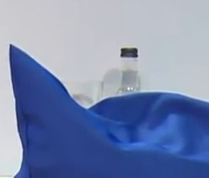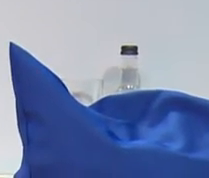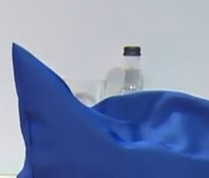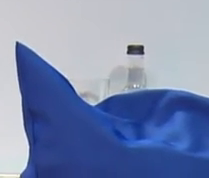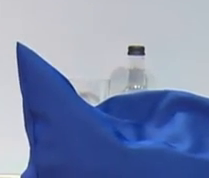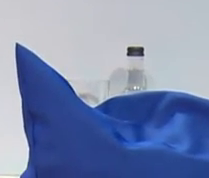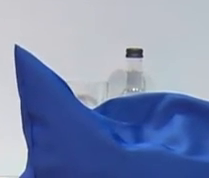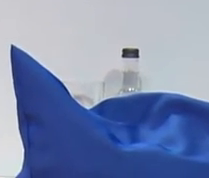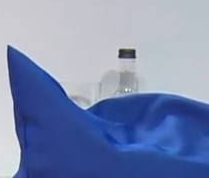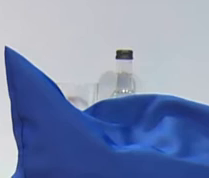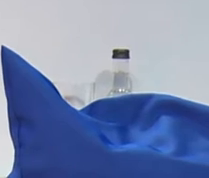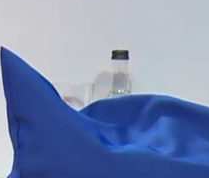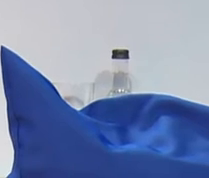charges